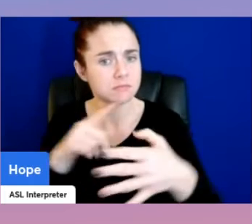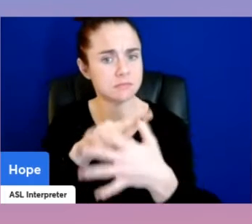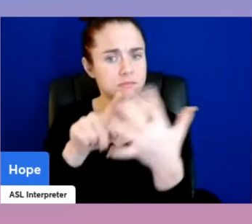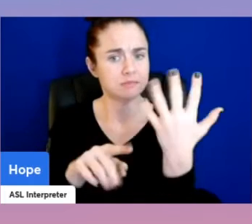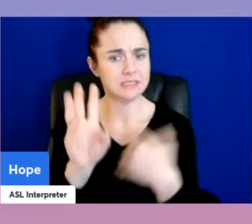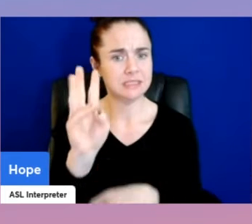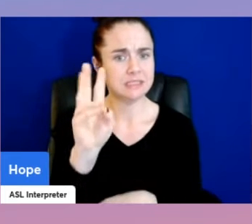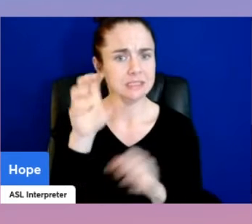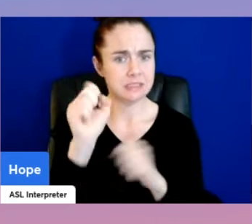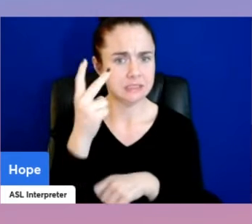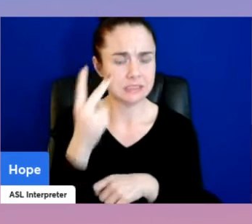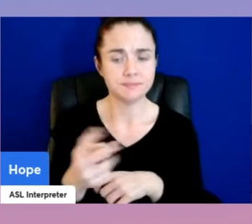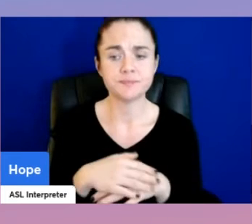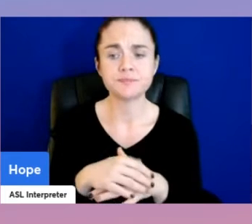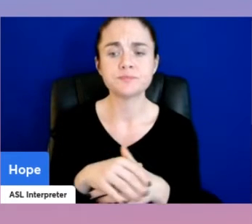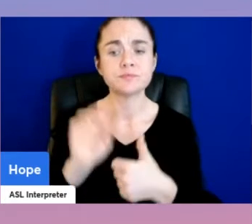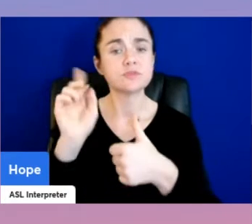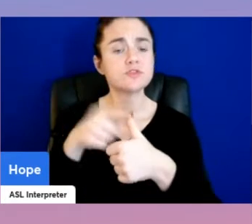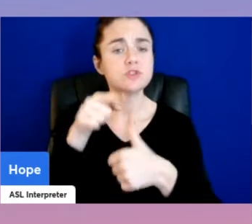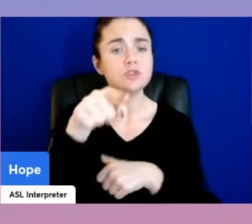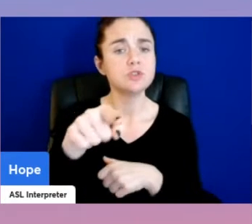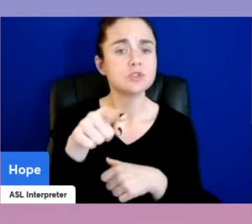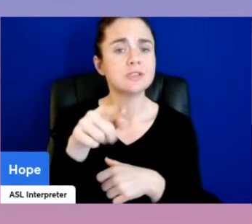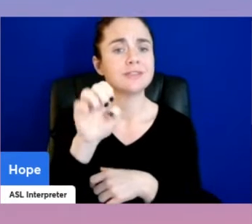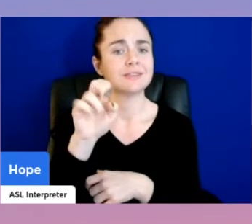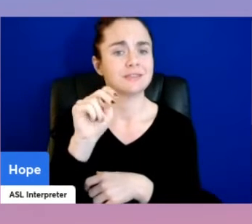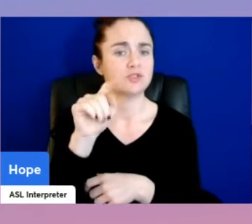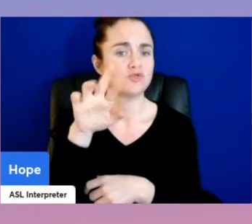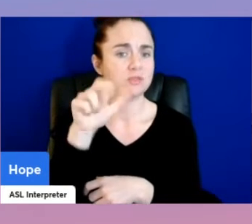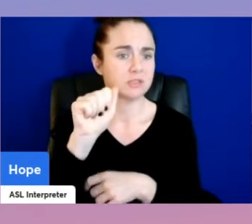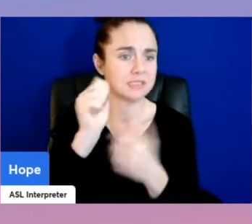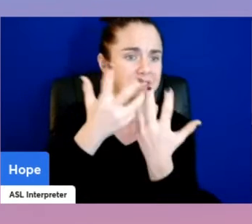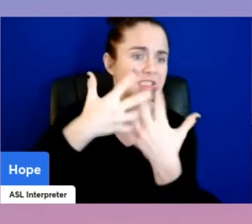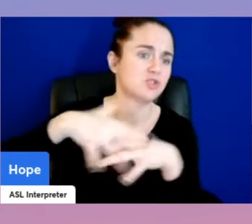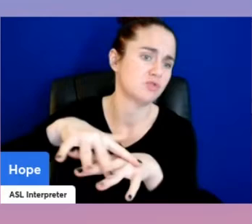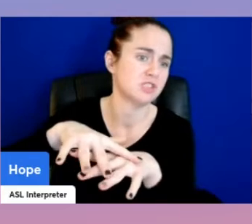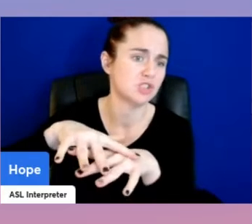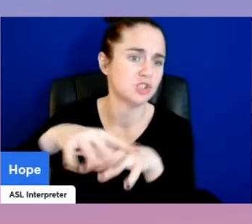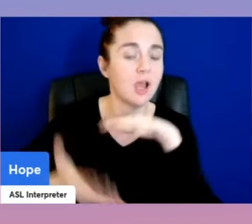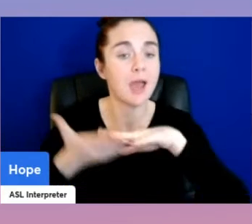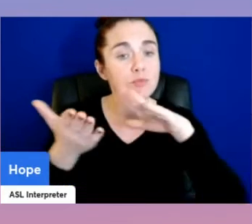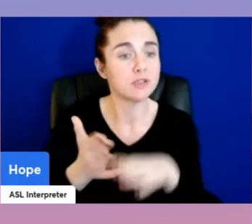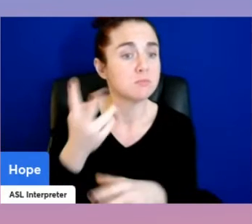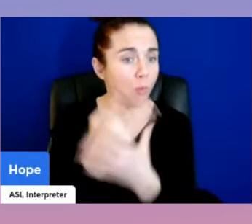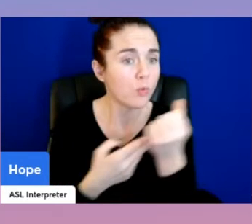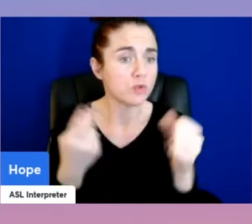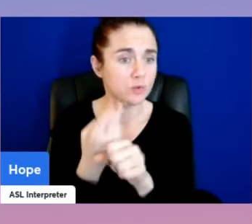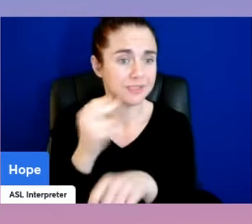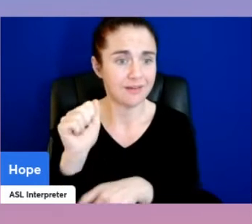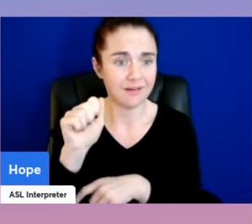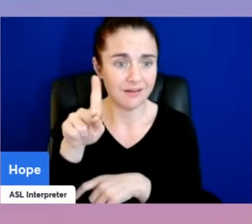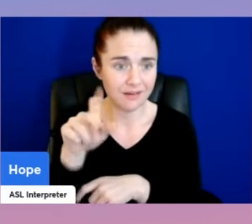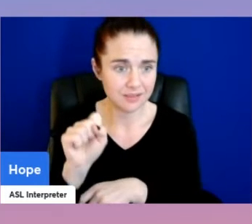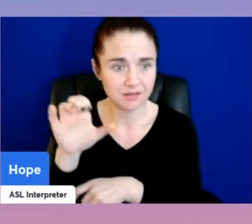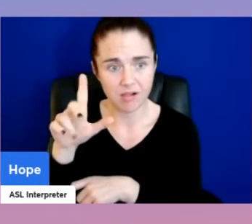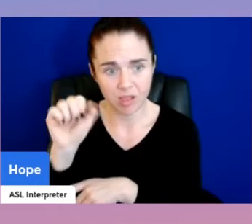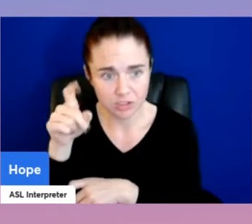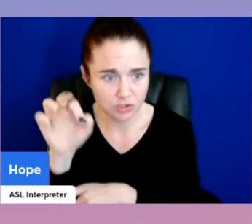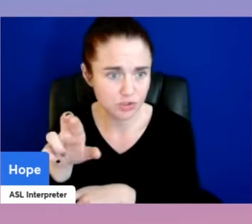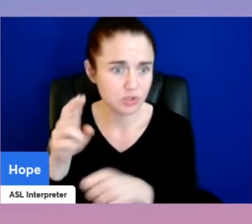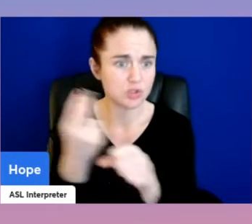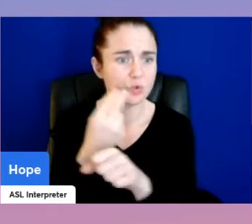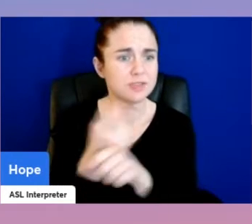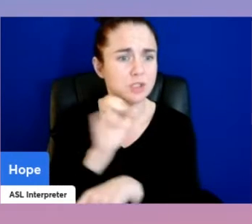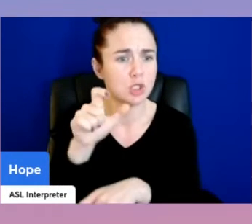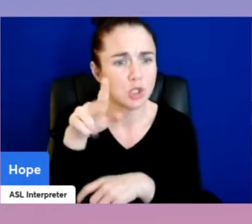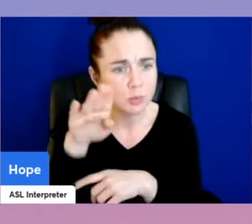things. First, we want Entra integration. That is both operators using the AKS cluster, using kubectl, as